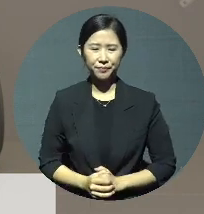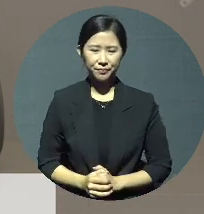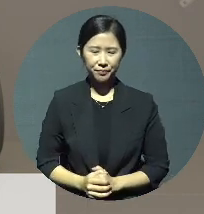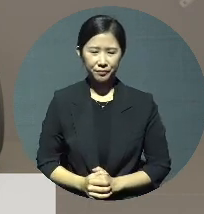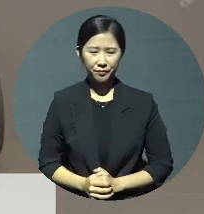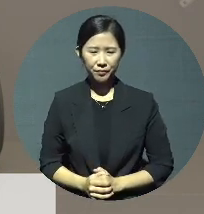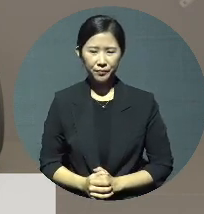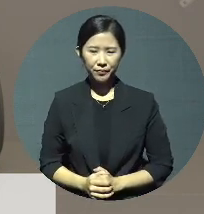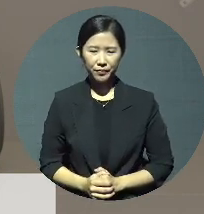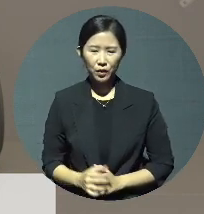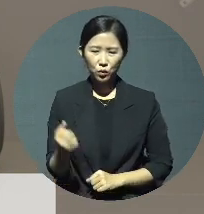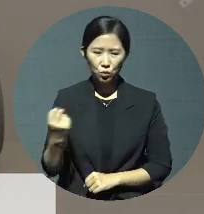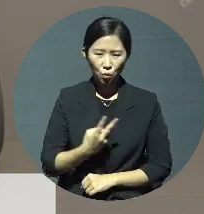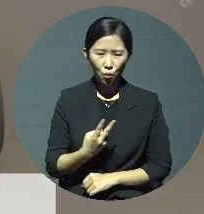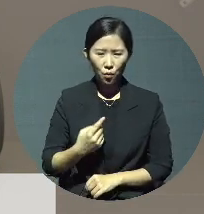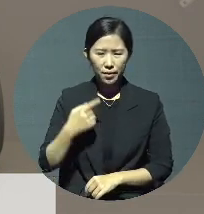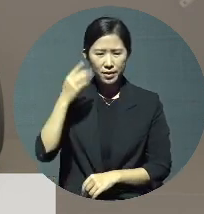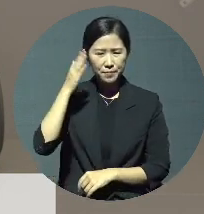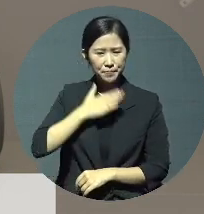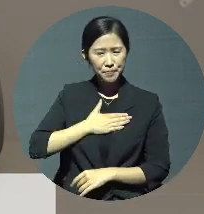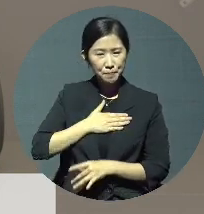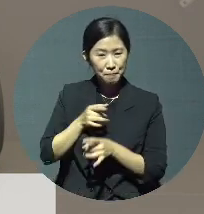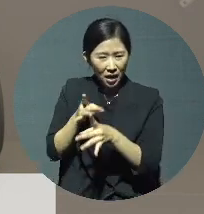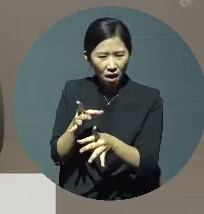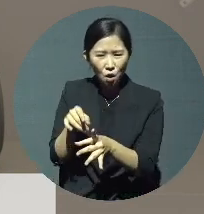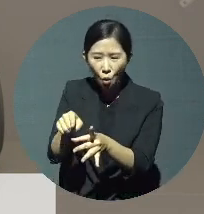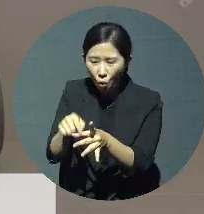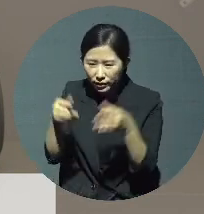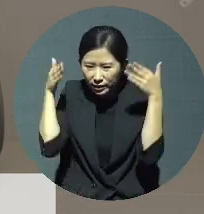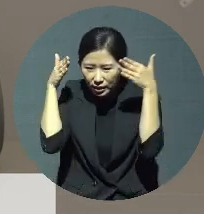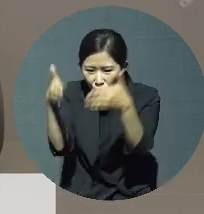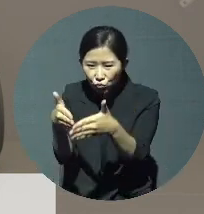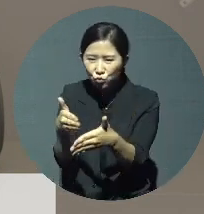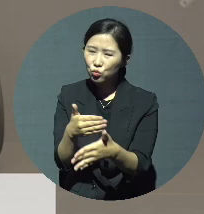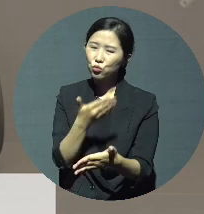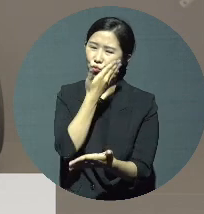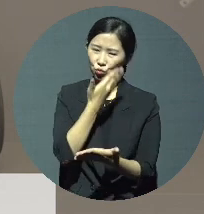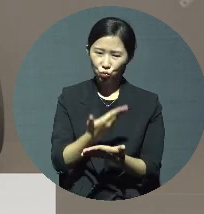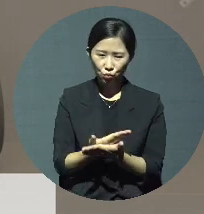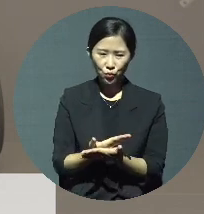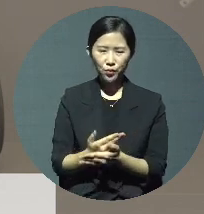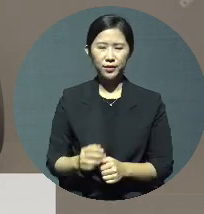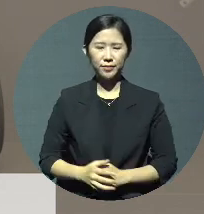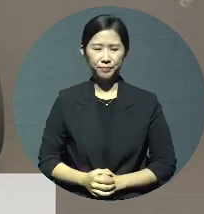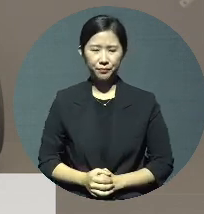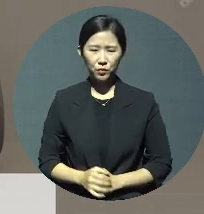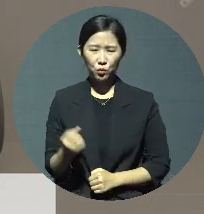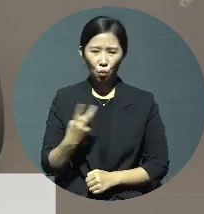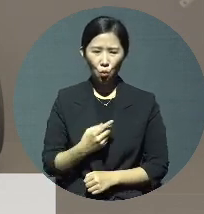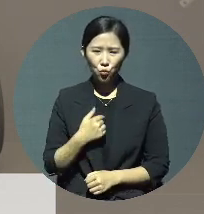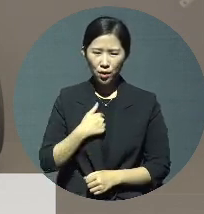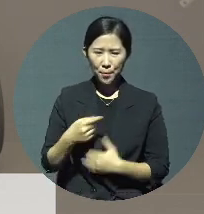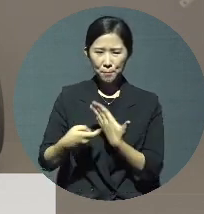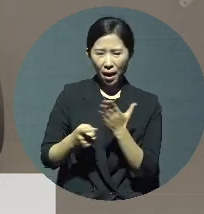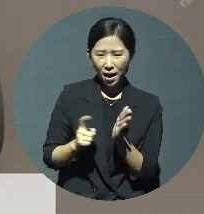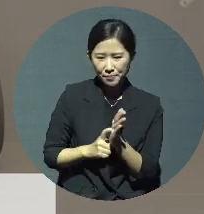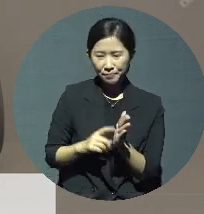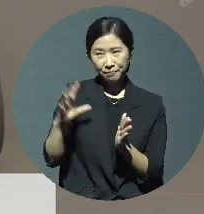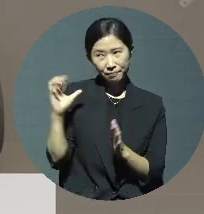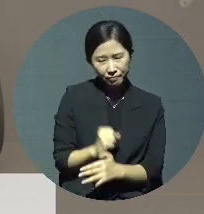you know, it's important to focus on impact. It's important to be